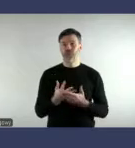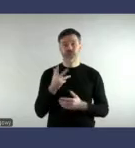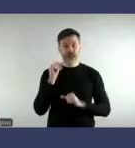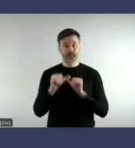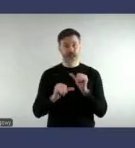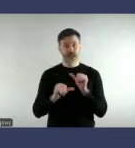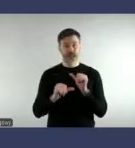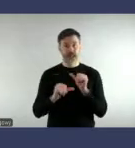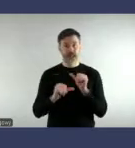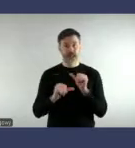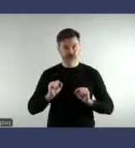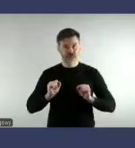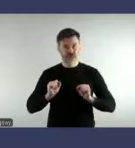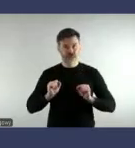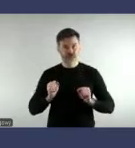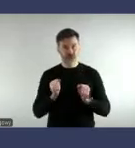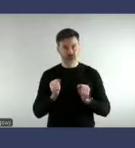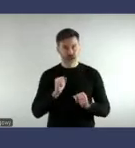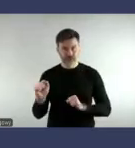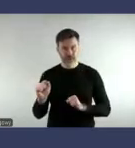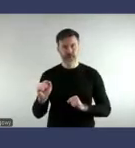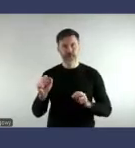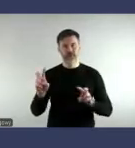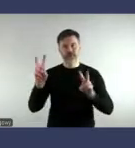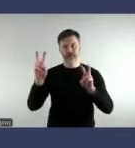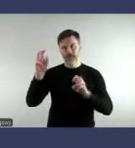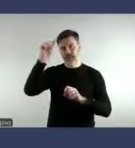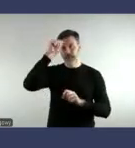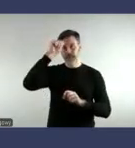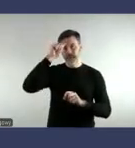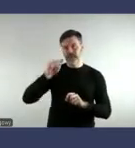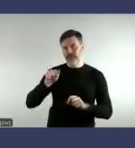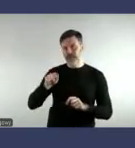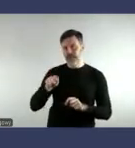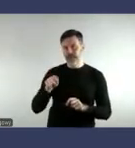in Poland. Been in place for over a dozen years,